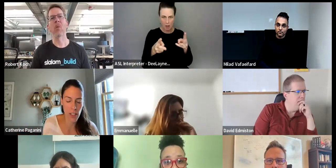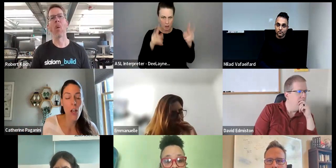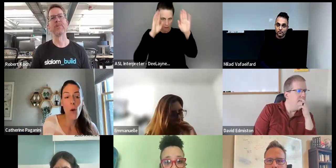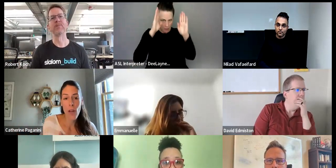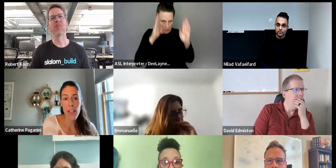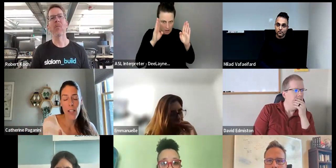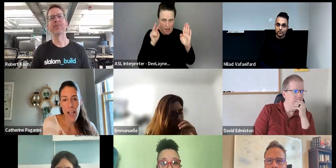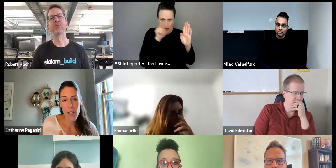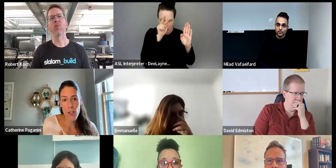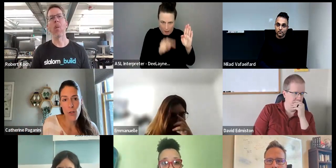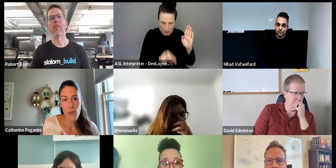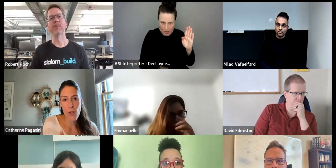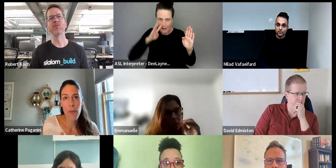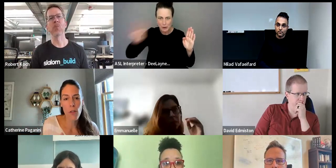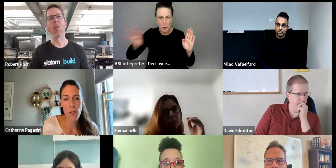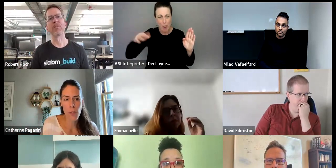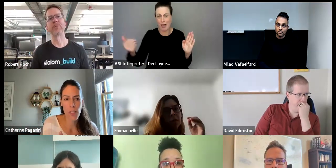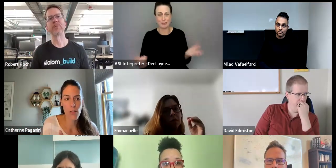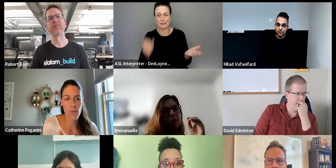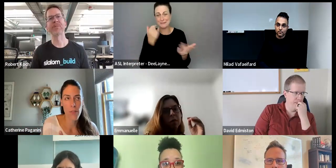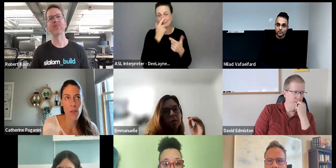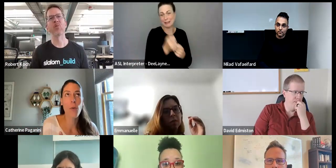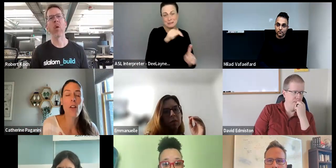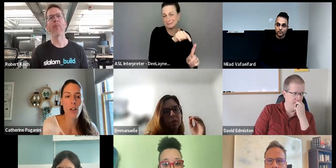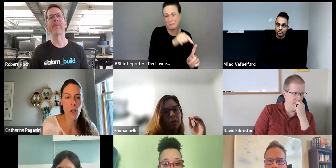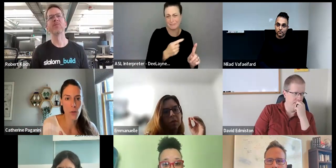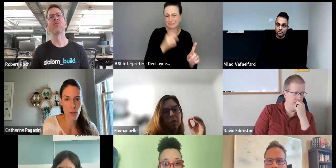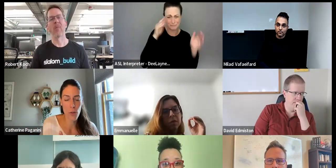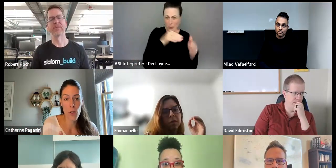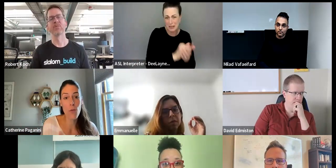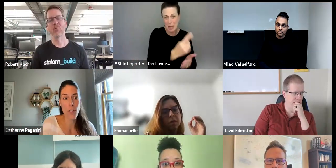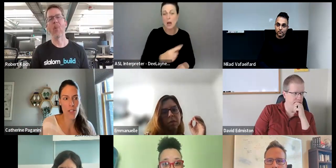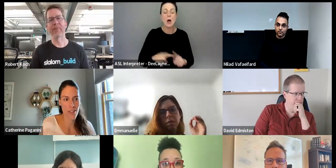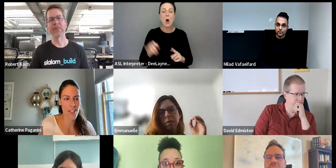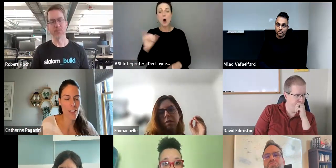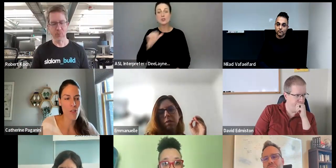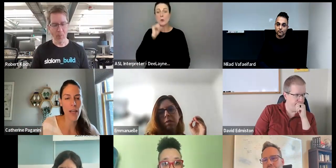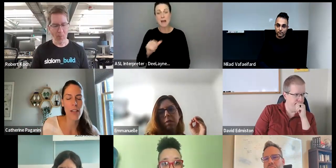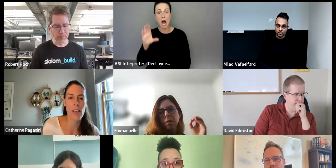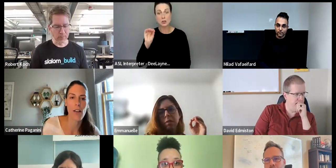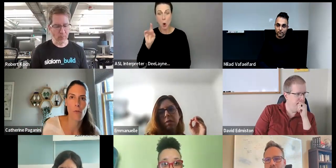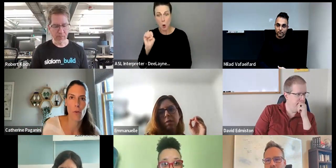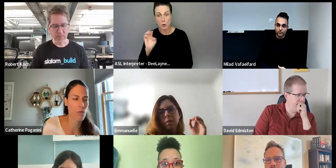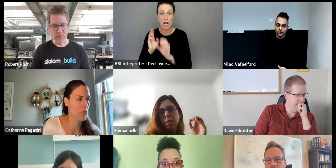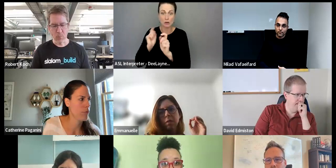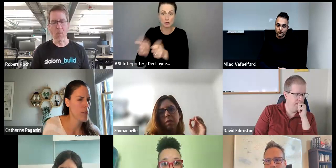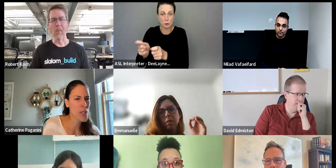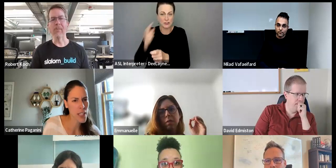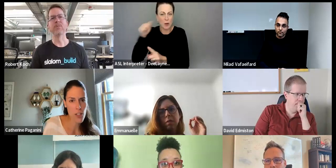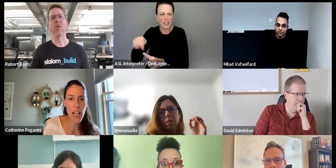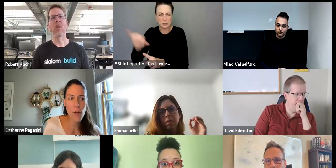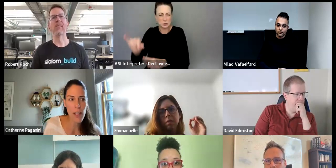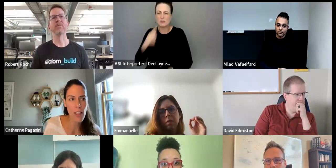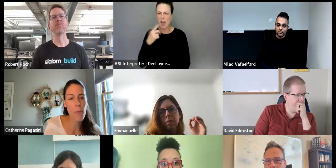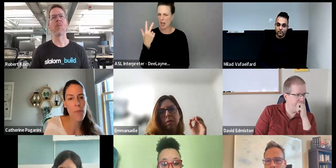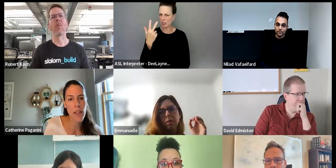that's interesting. One thing that I do, so I've been contributing, doing non-code contributions, which is, this is, right, for